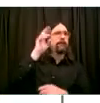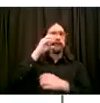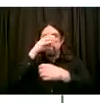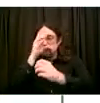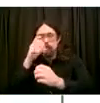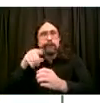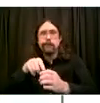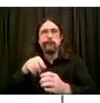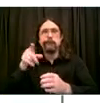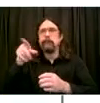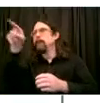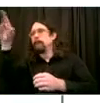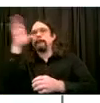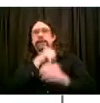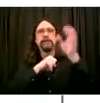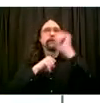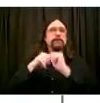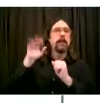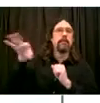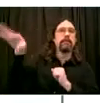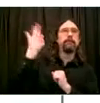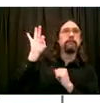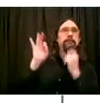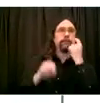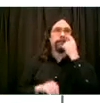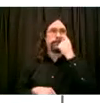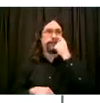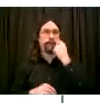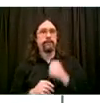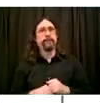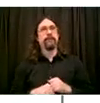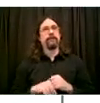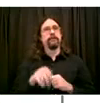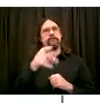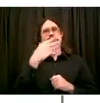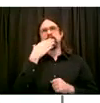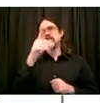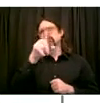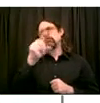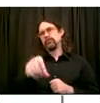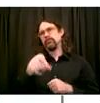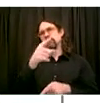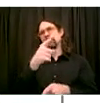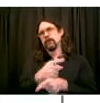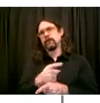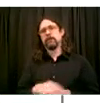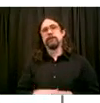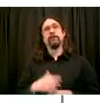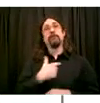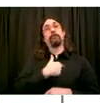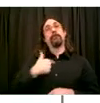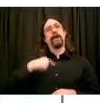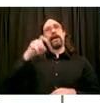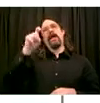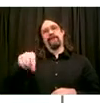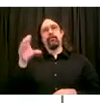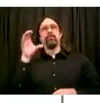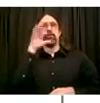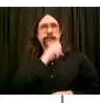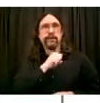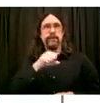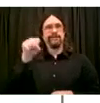that there are other variants in New York City. We don't know for sure which of the other variants may